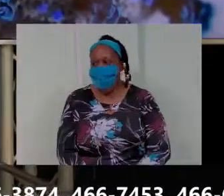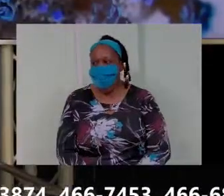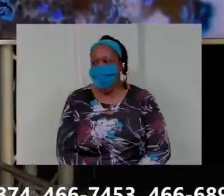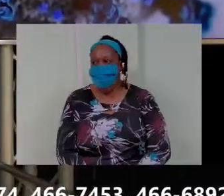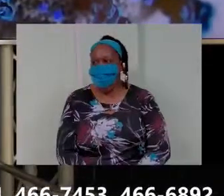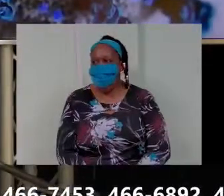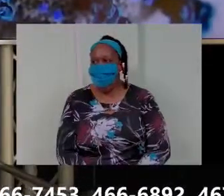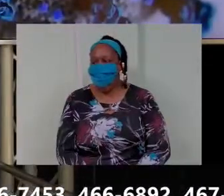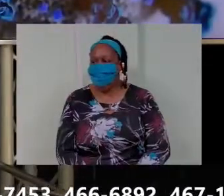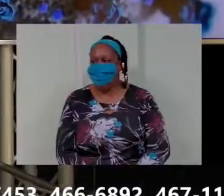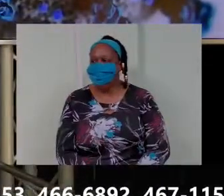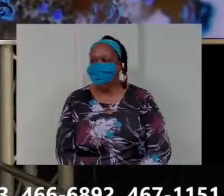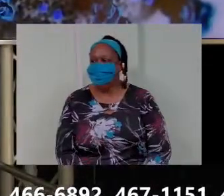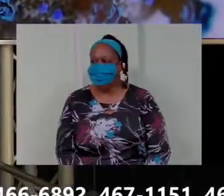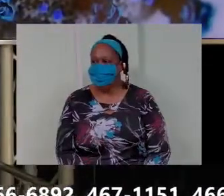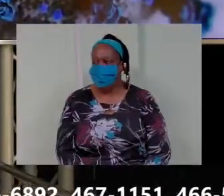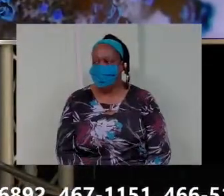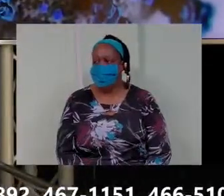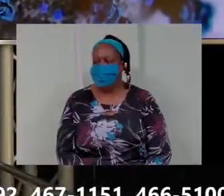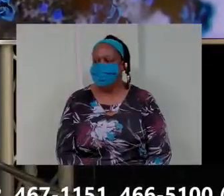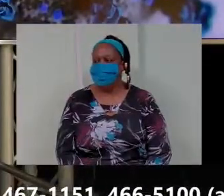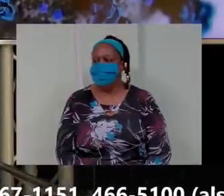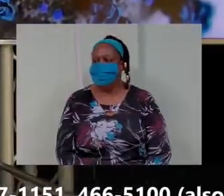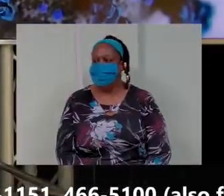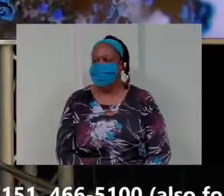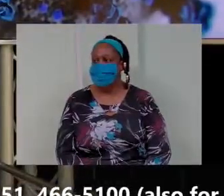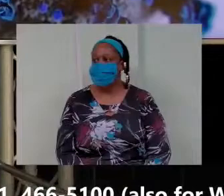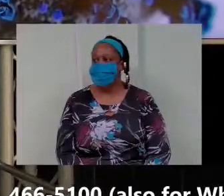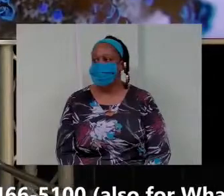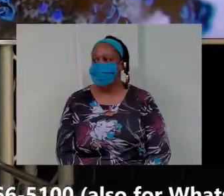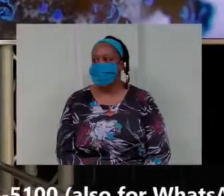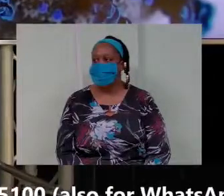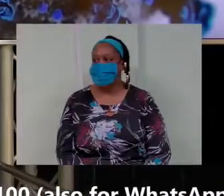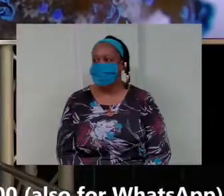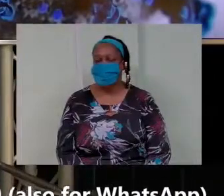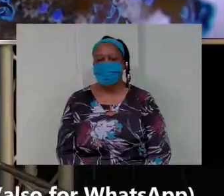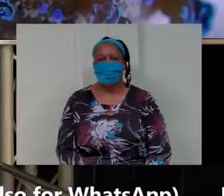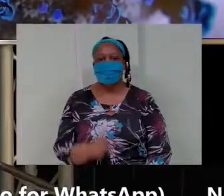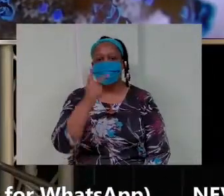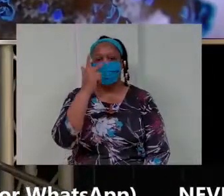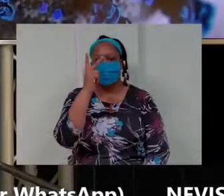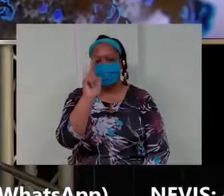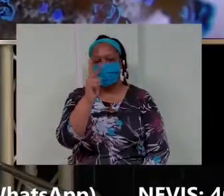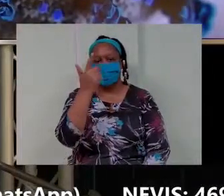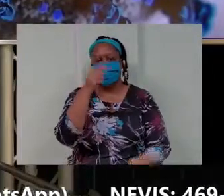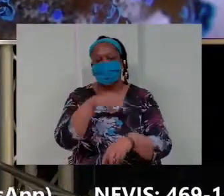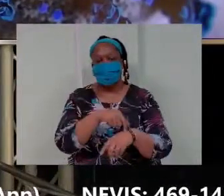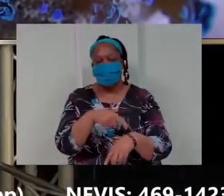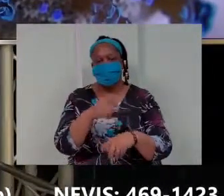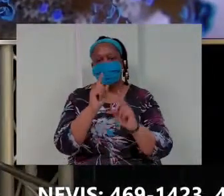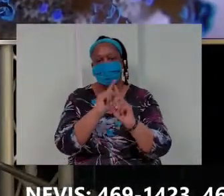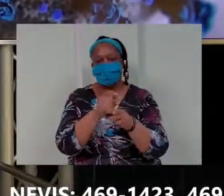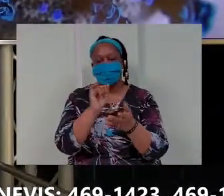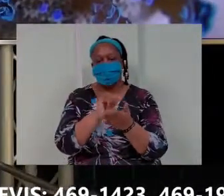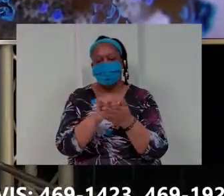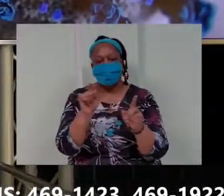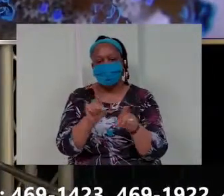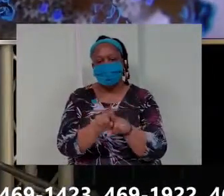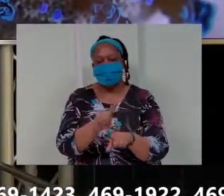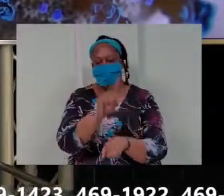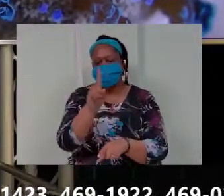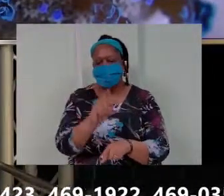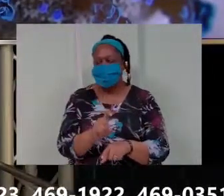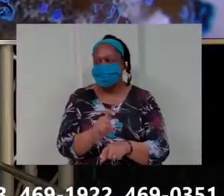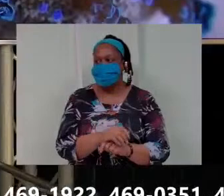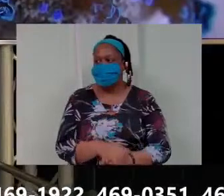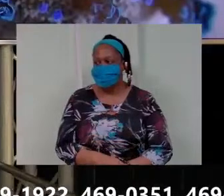I think this will be the third time that I'm addressing that question. Now, one of the things I